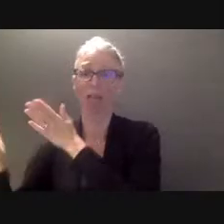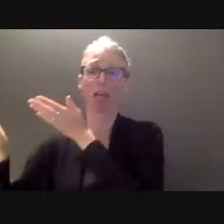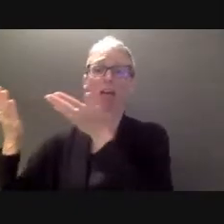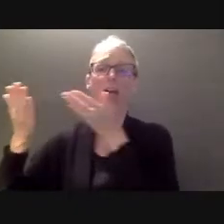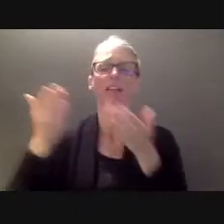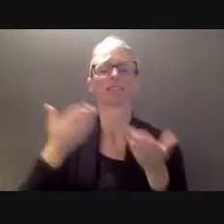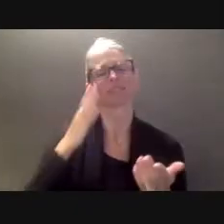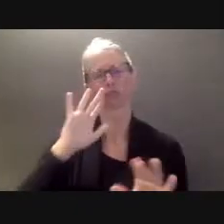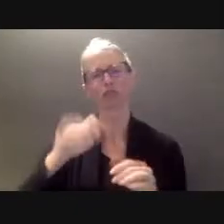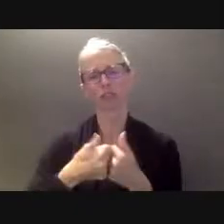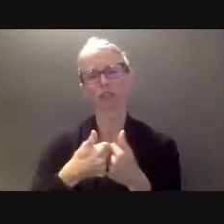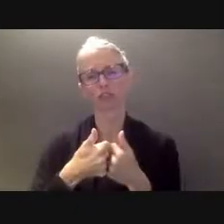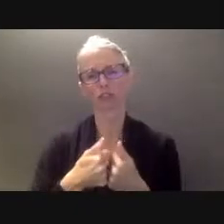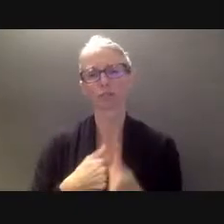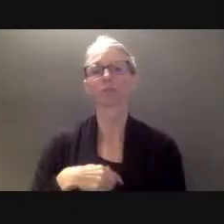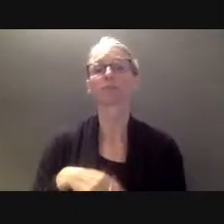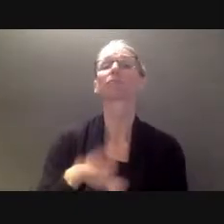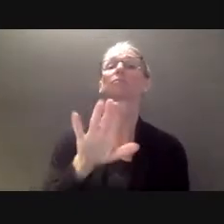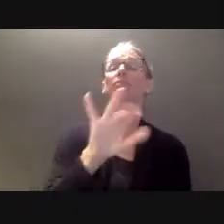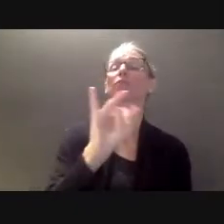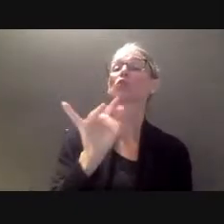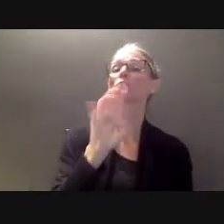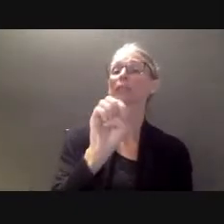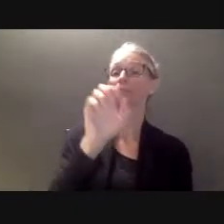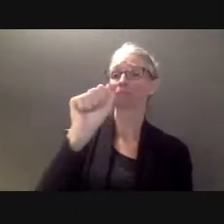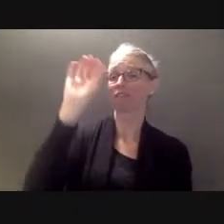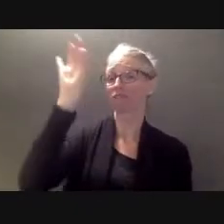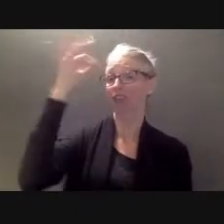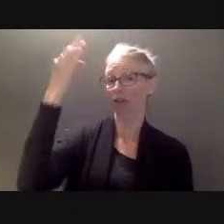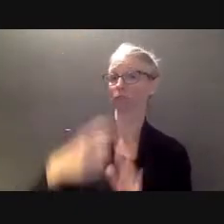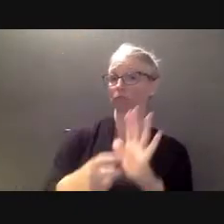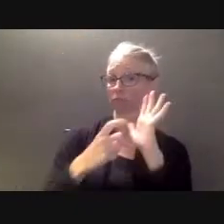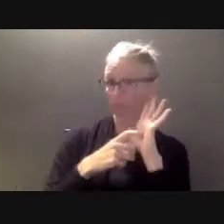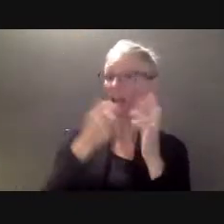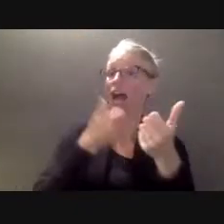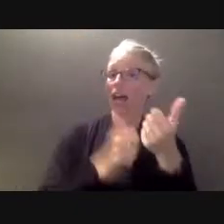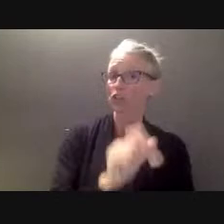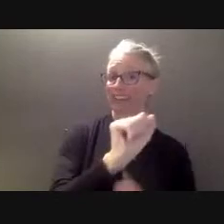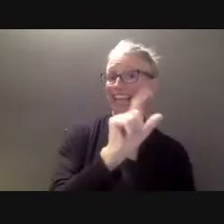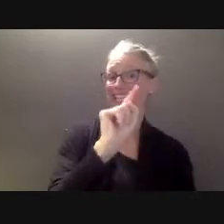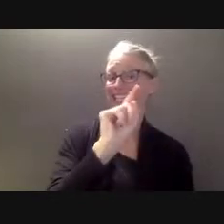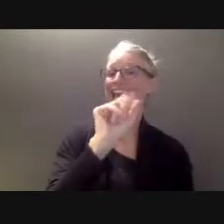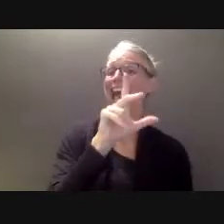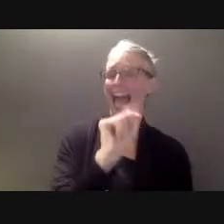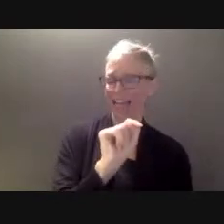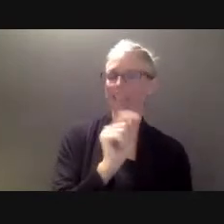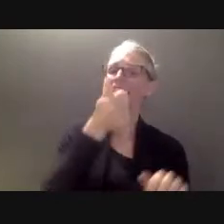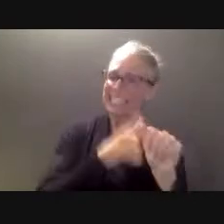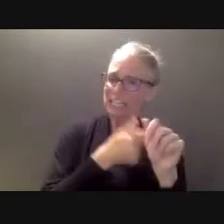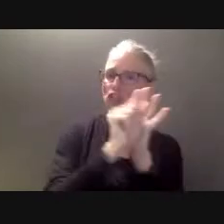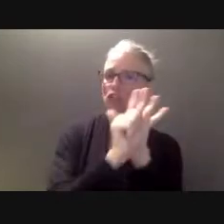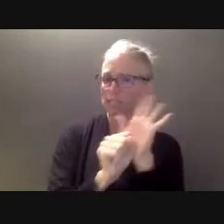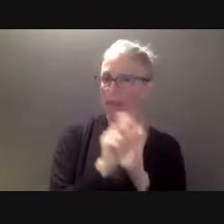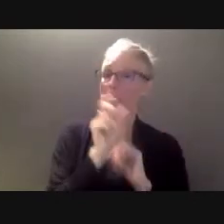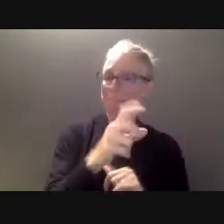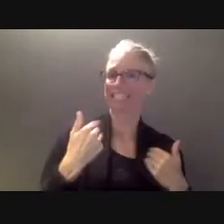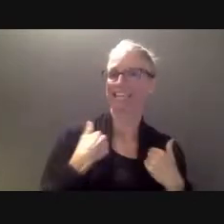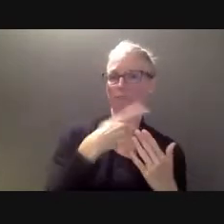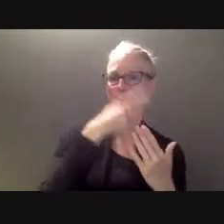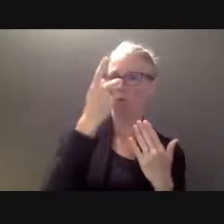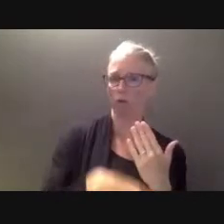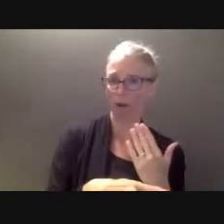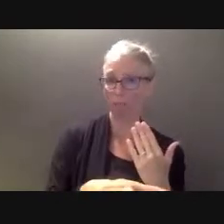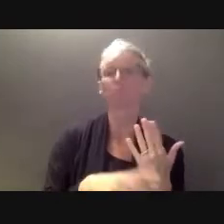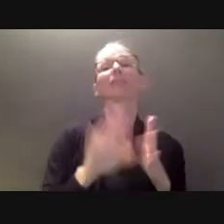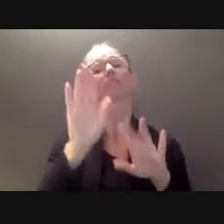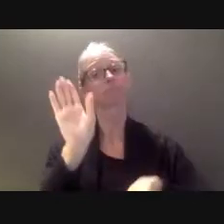of the federal mandate for the AT Act that each state has to have their own program, and how they run that program varies from state to state. So there will be different equipment